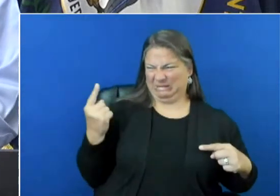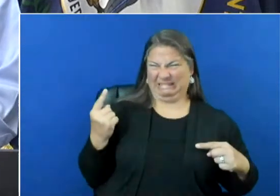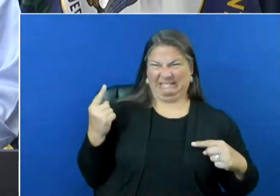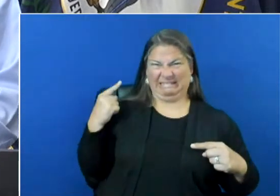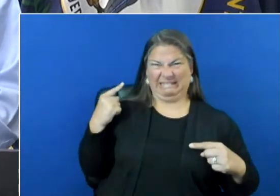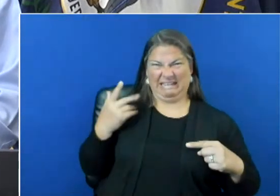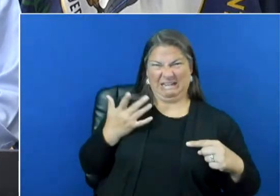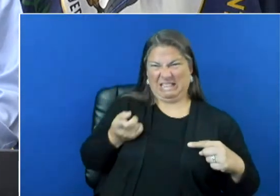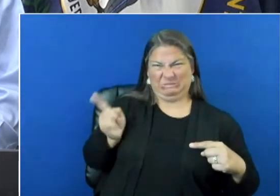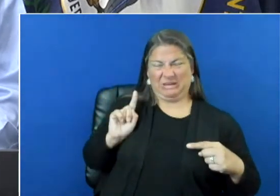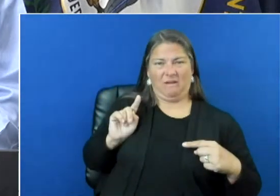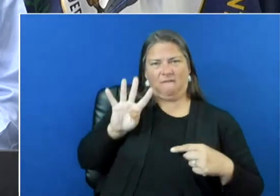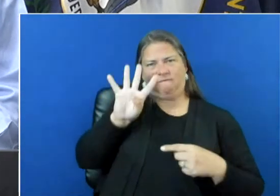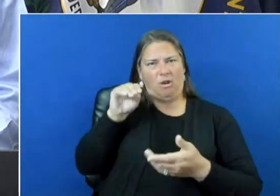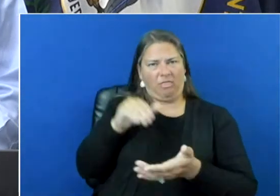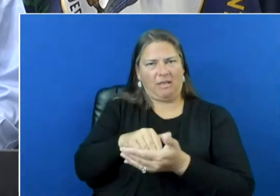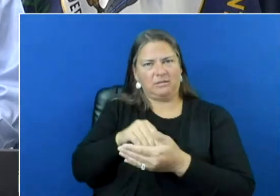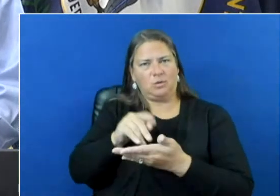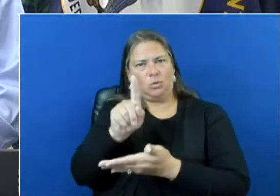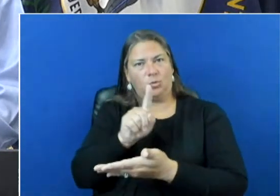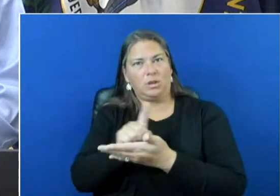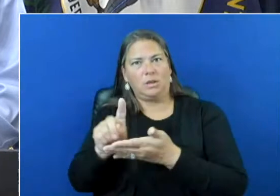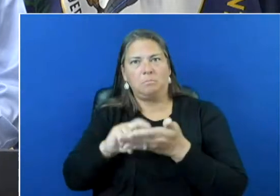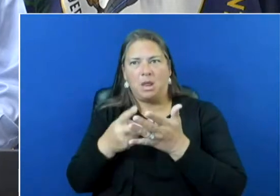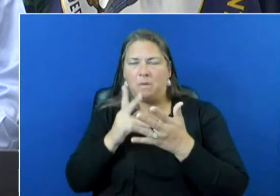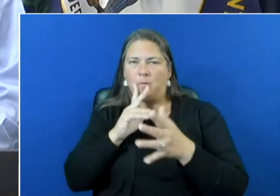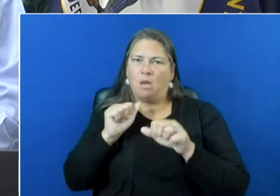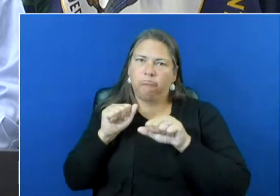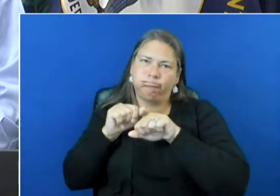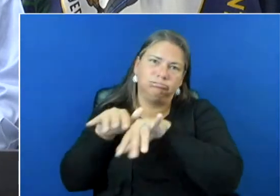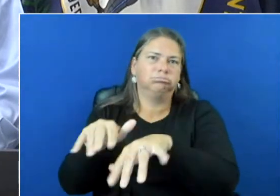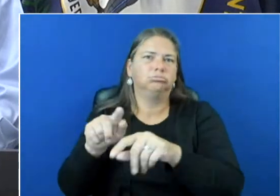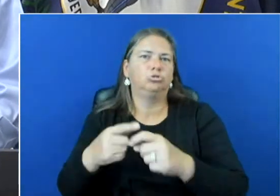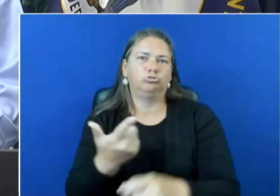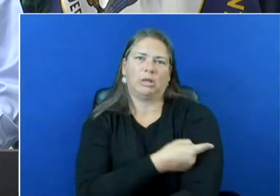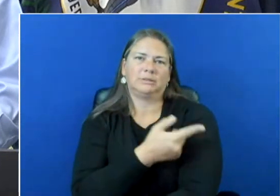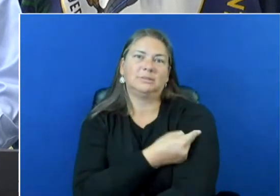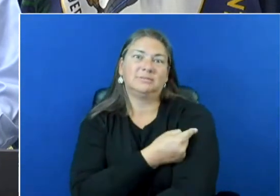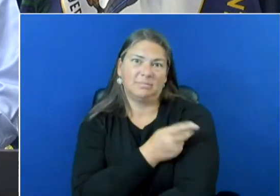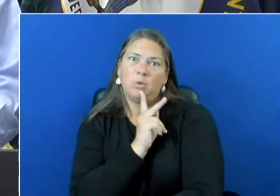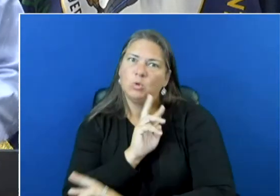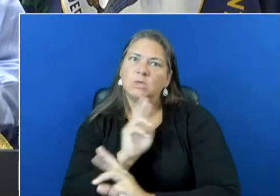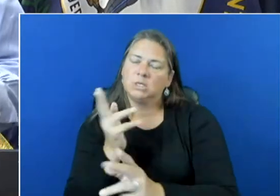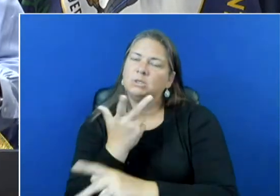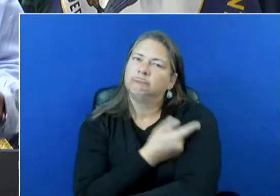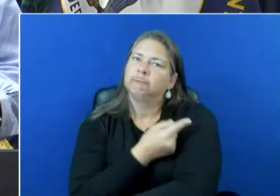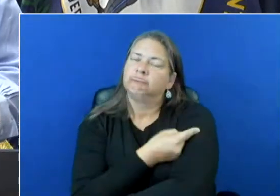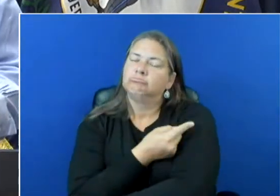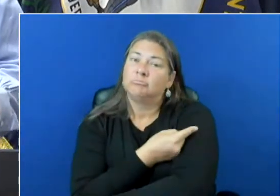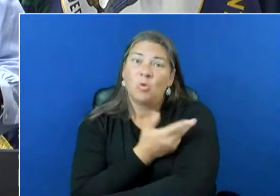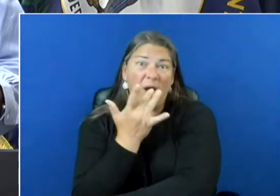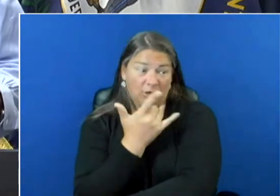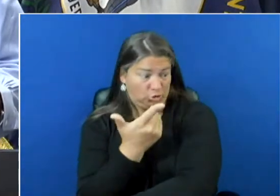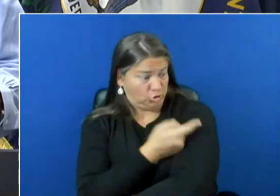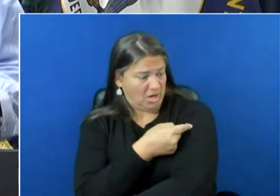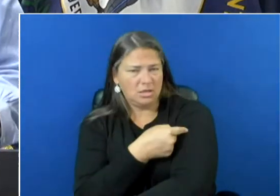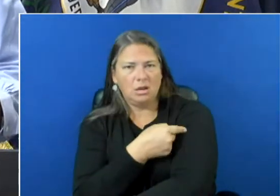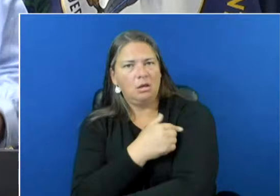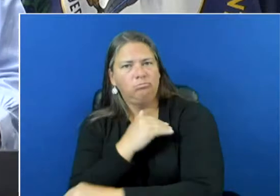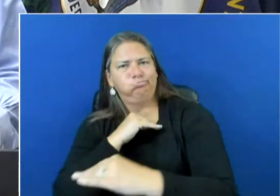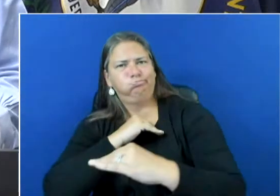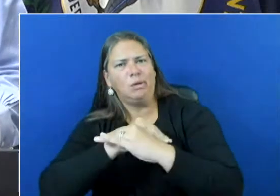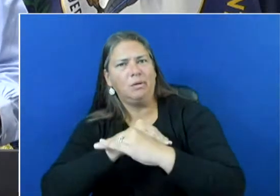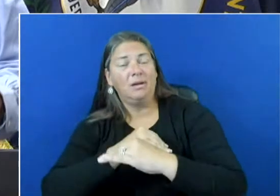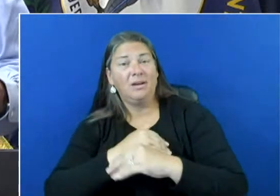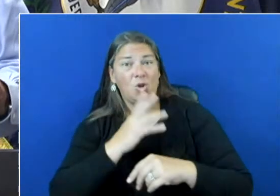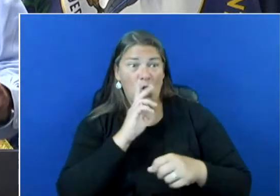continue because vaccines are effective against the most deadly form of COVID that we have ever